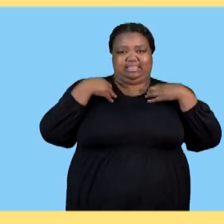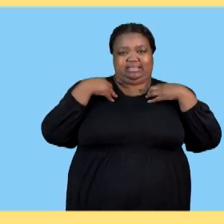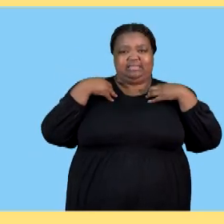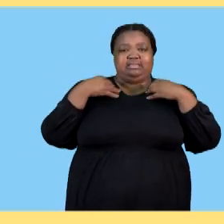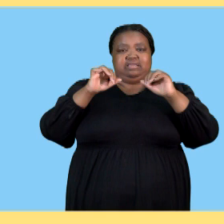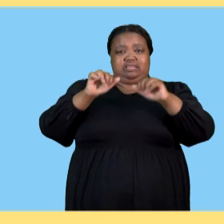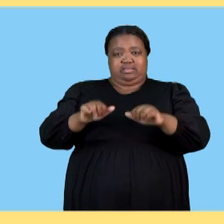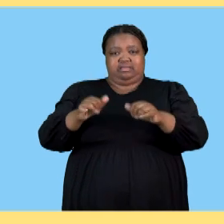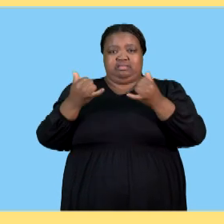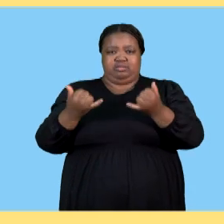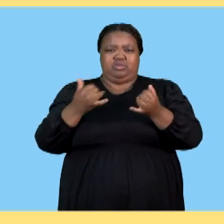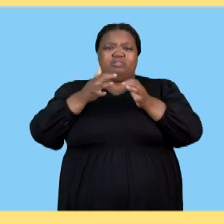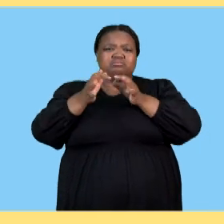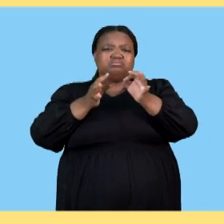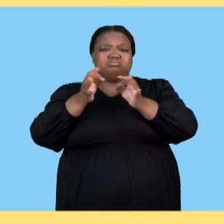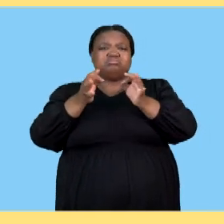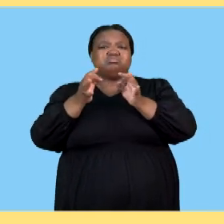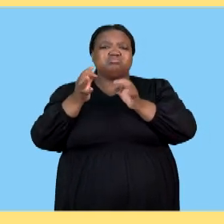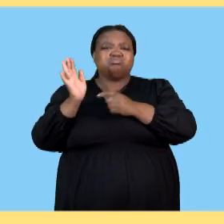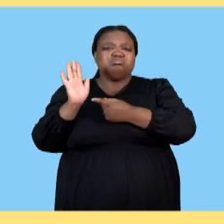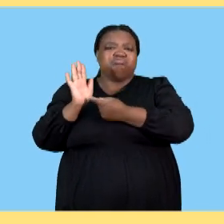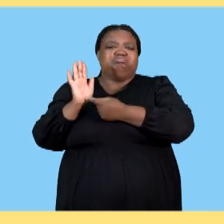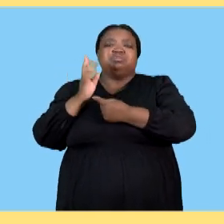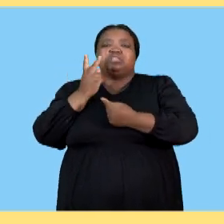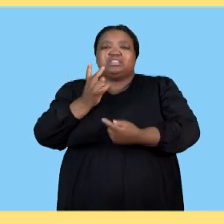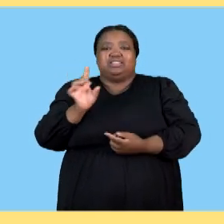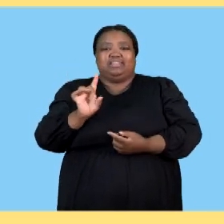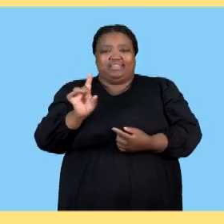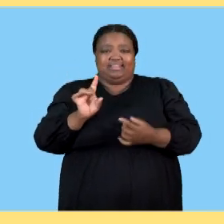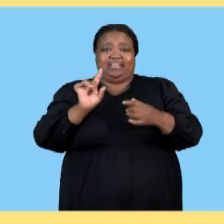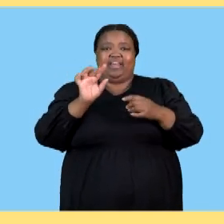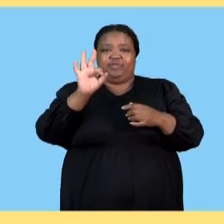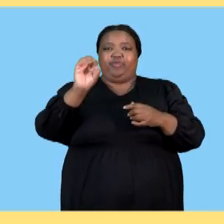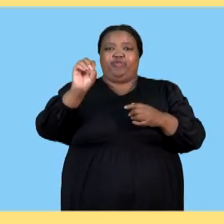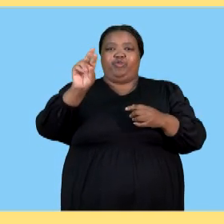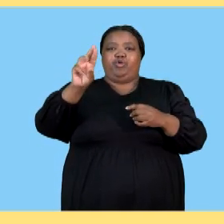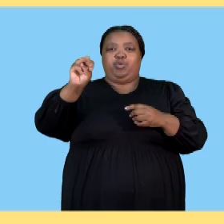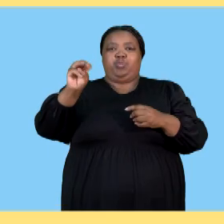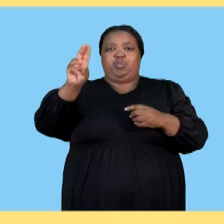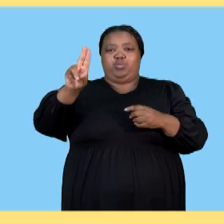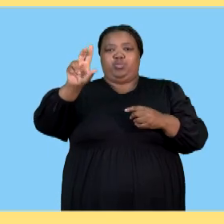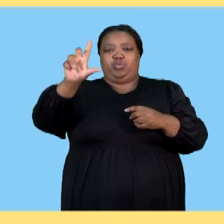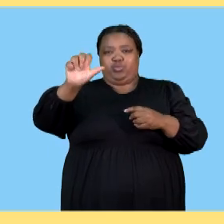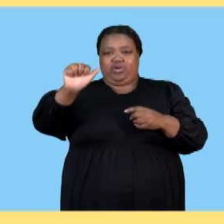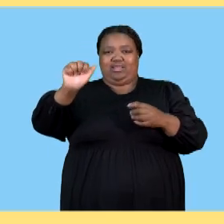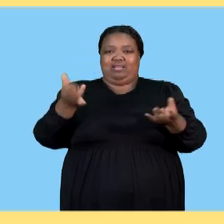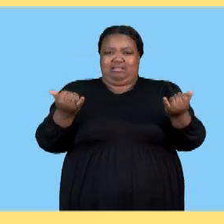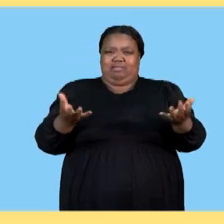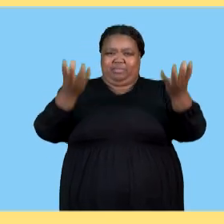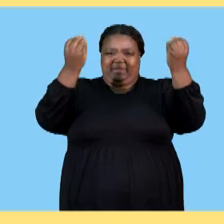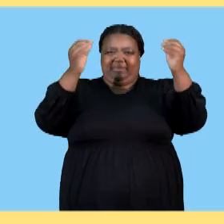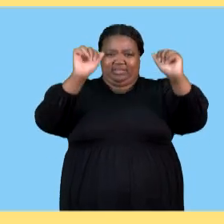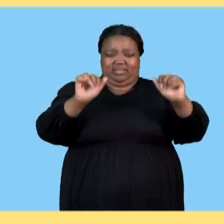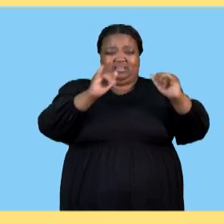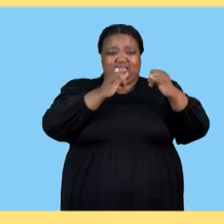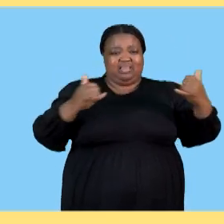already within this definition, we can see that the formula can also be extracted from this because it has to do with the ability